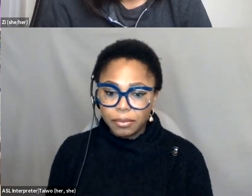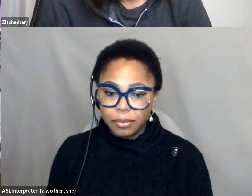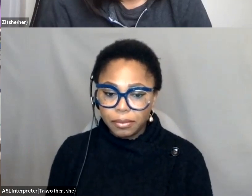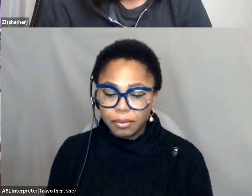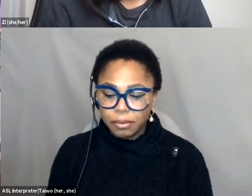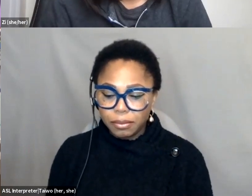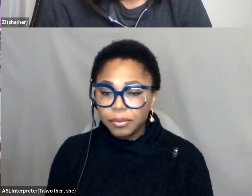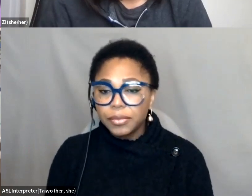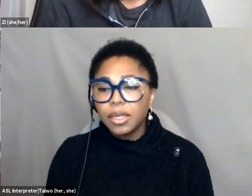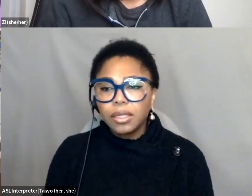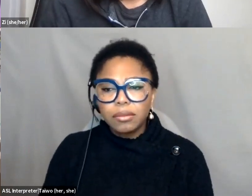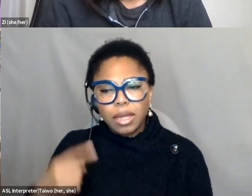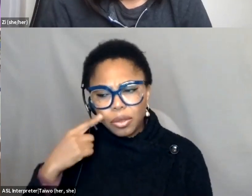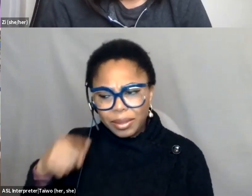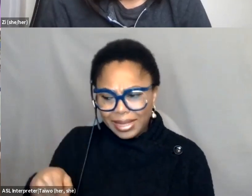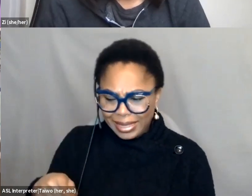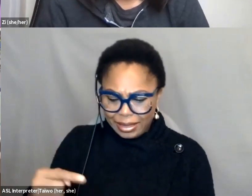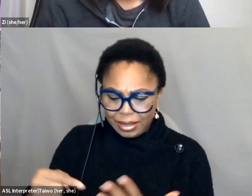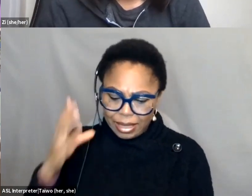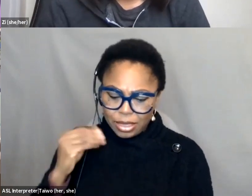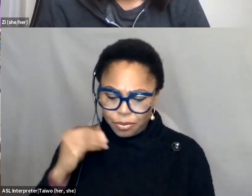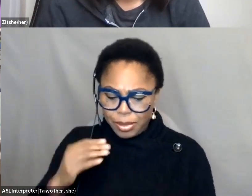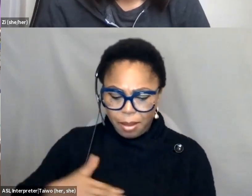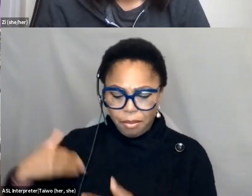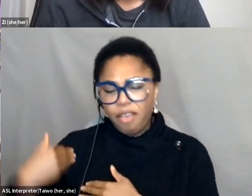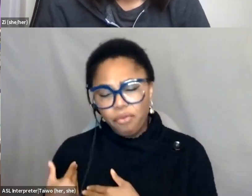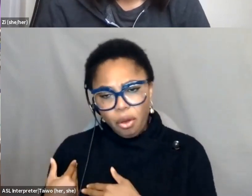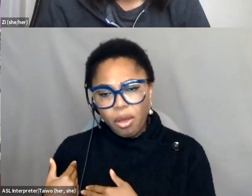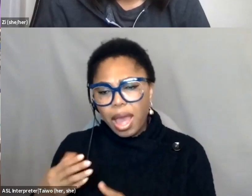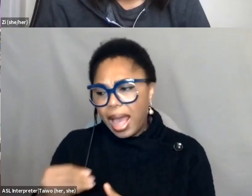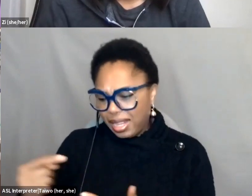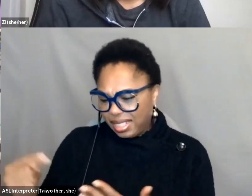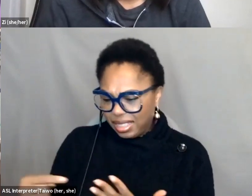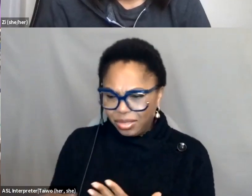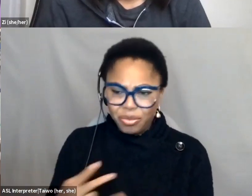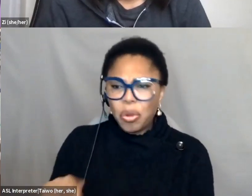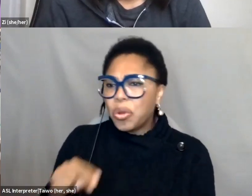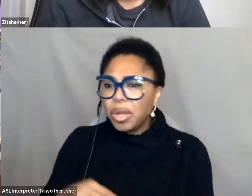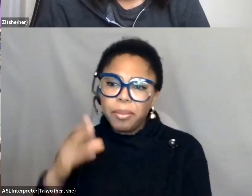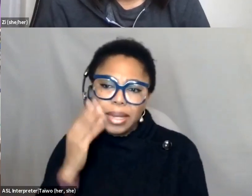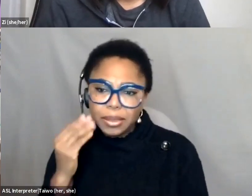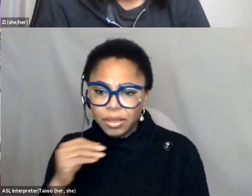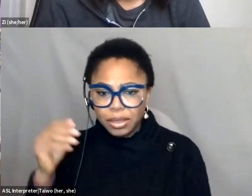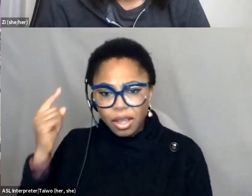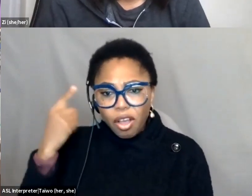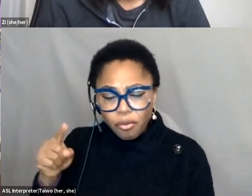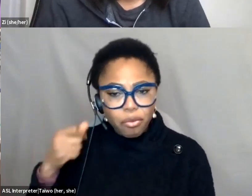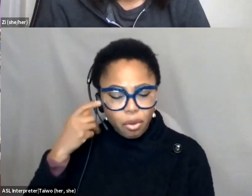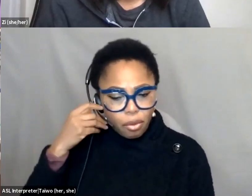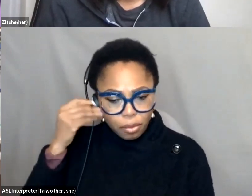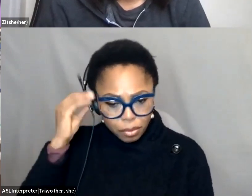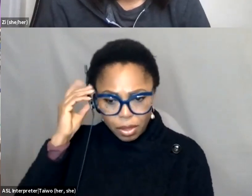I thought that these experiences were all my fault and that these were just the normal experiences for BIPOC women